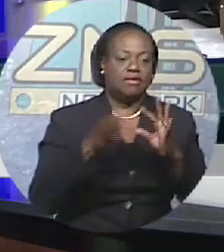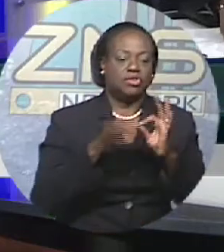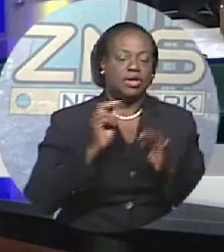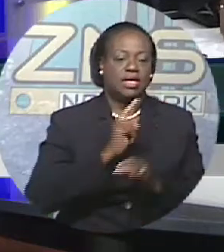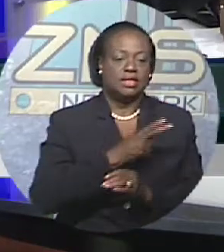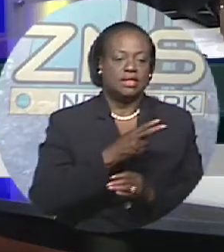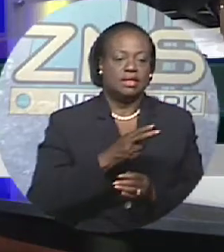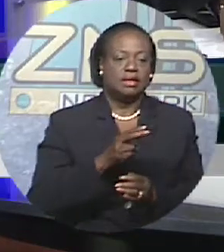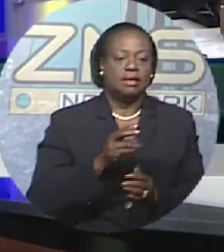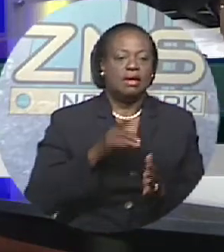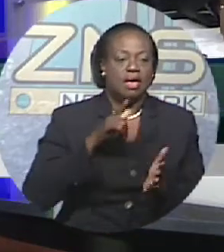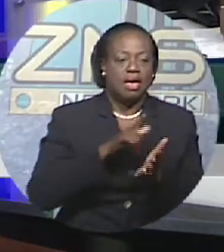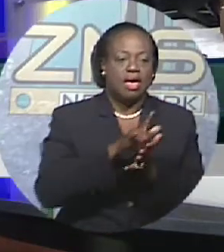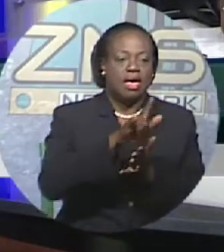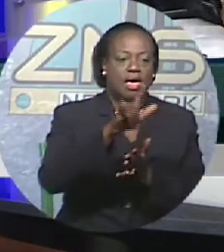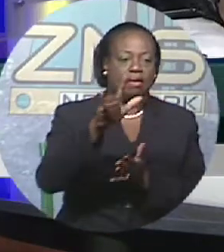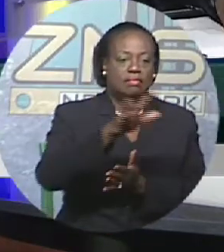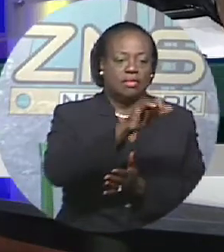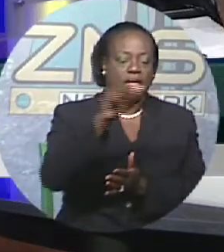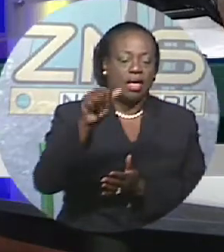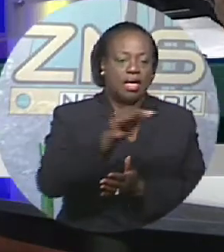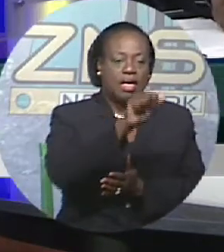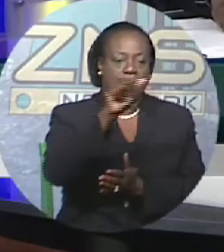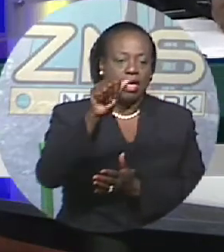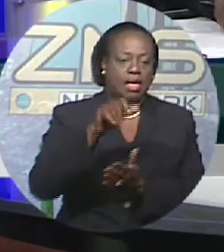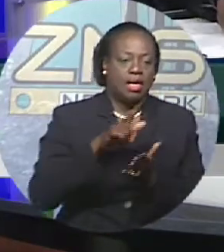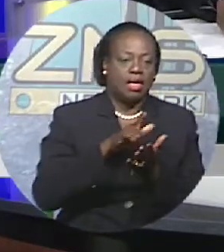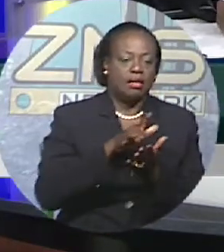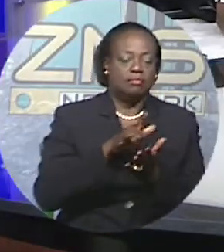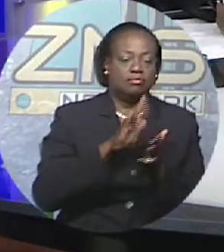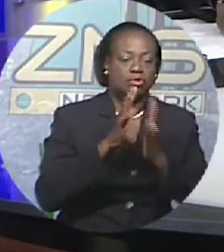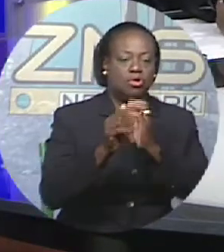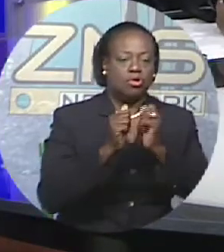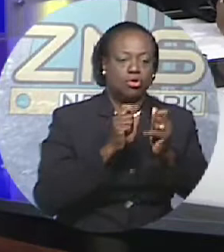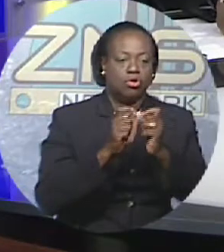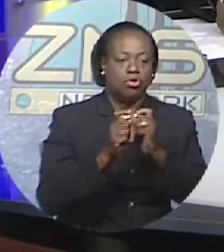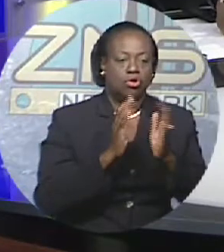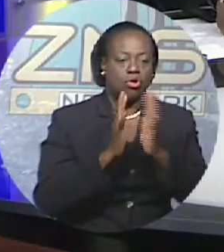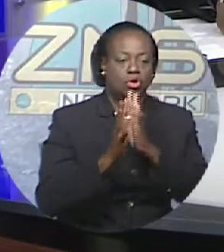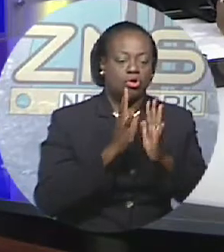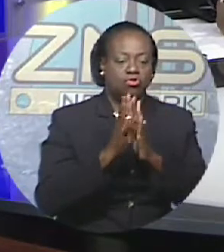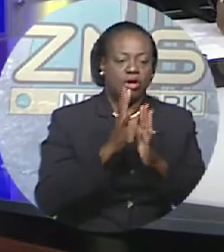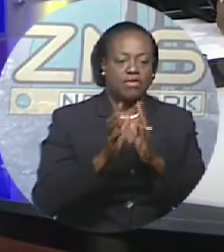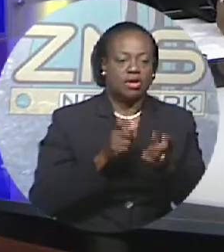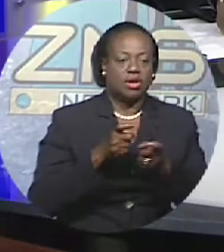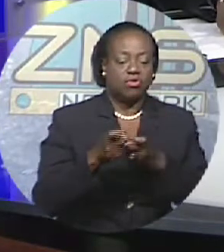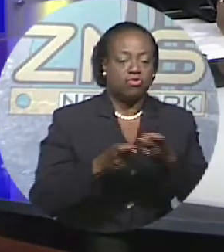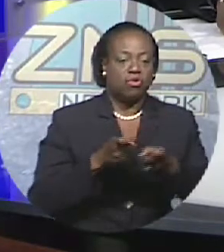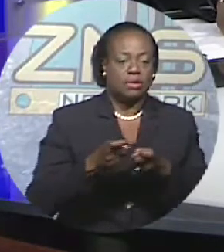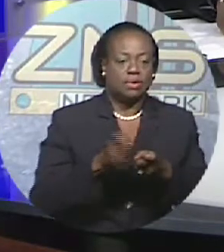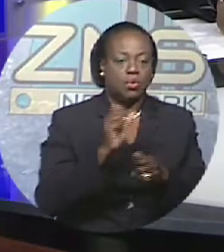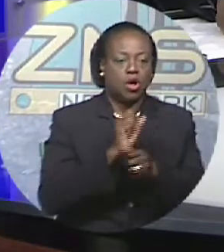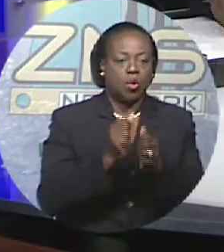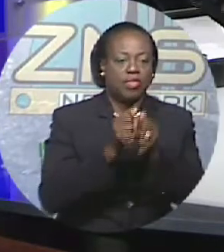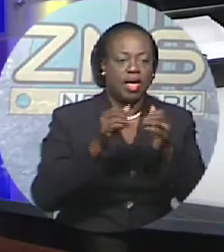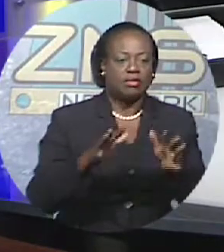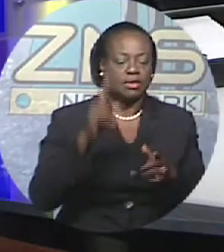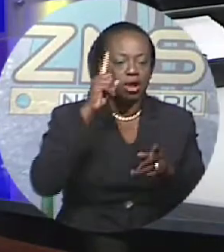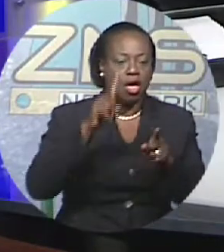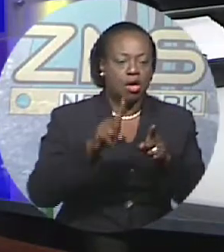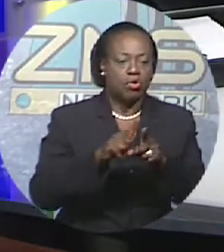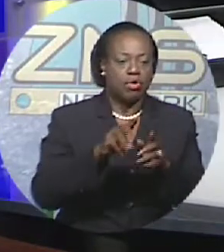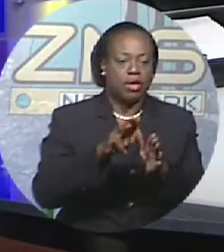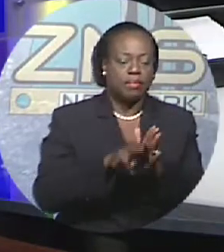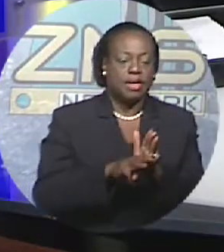Air traffic controllers have been operating without an industrial agreement for several years now, but after about 2 months of negotiations, they were able